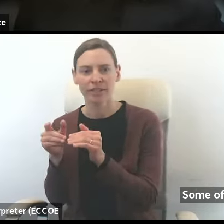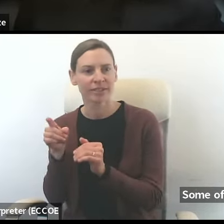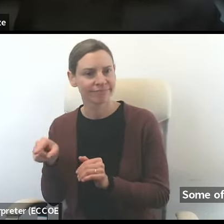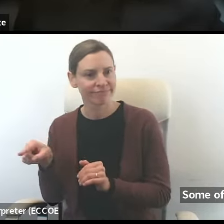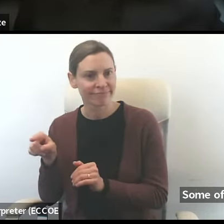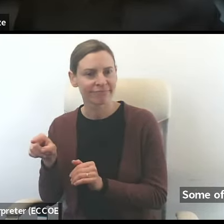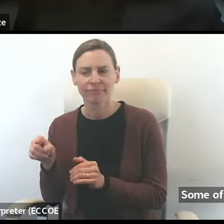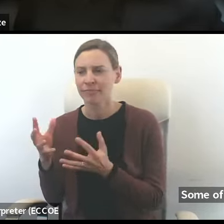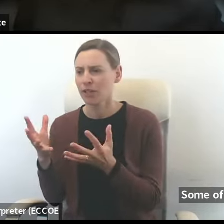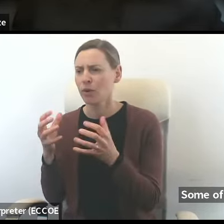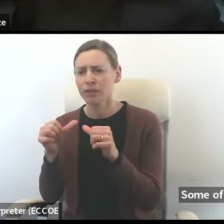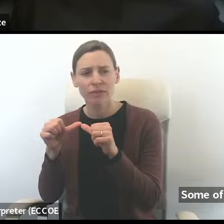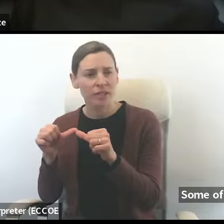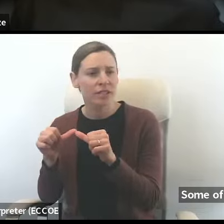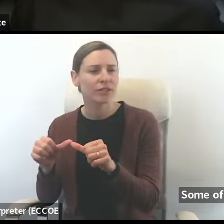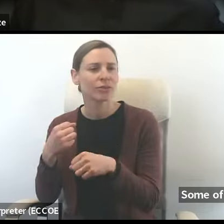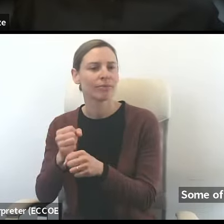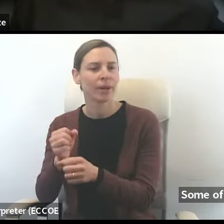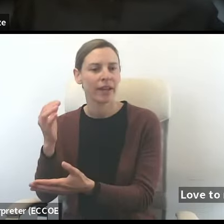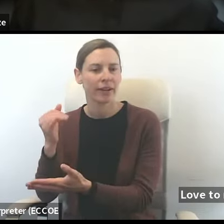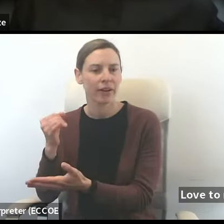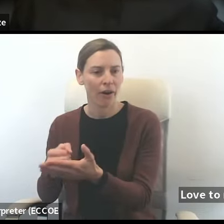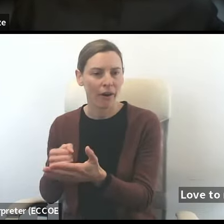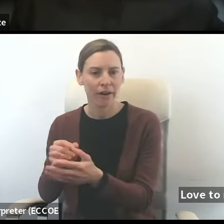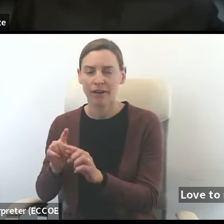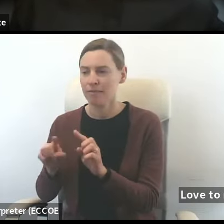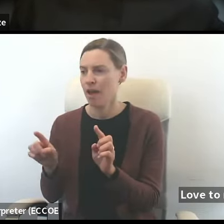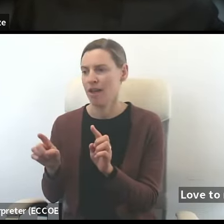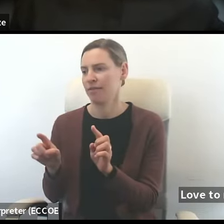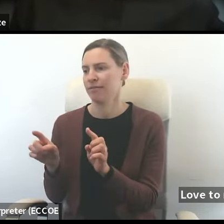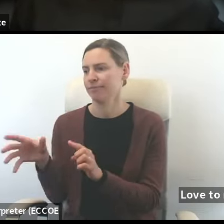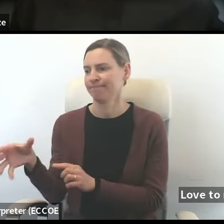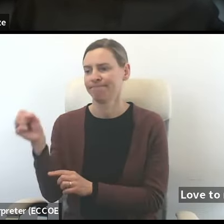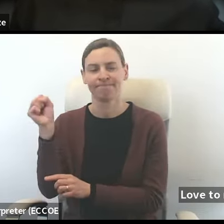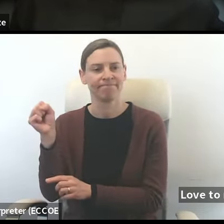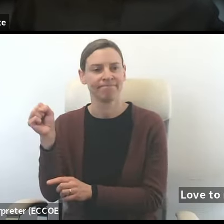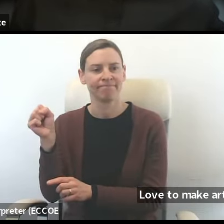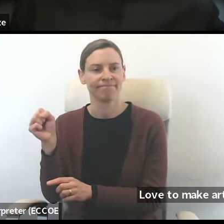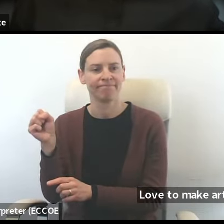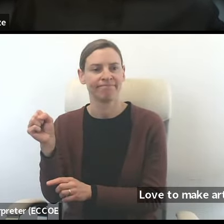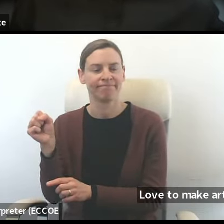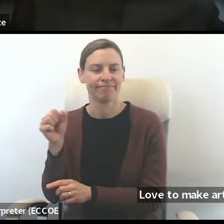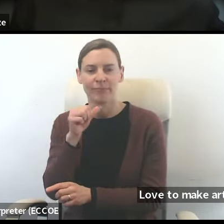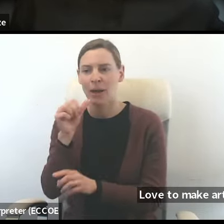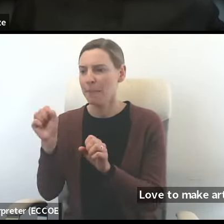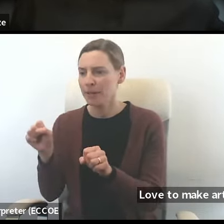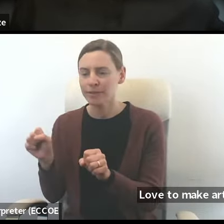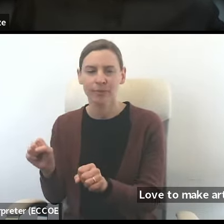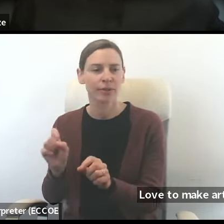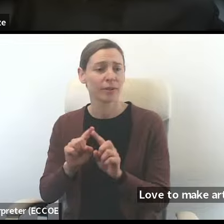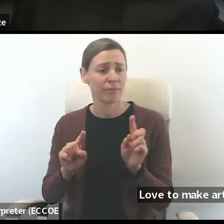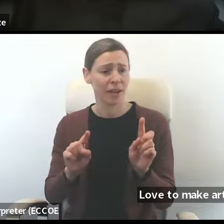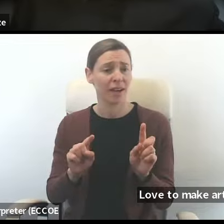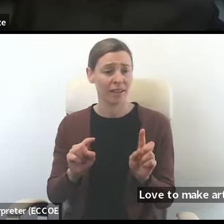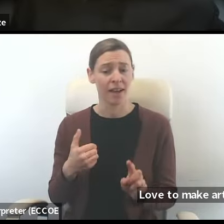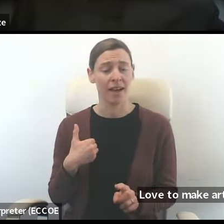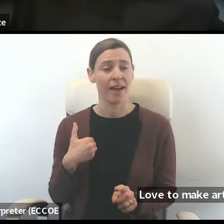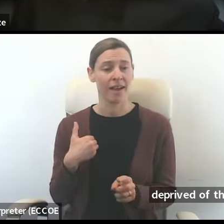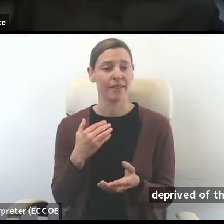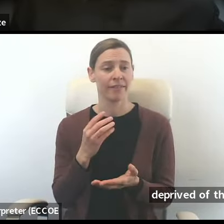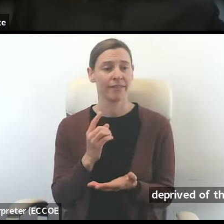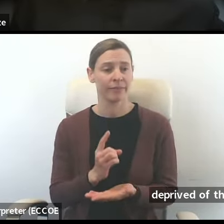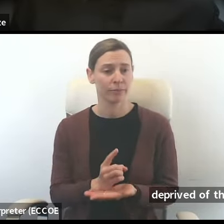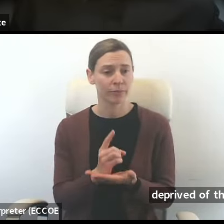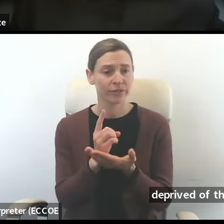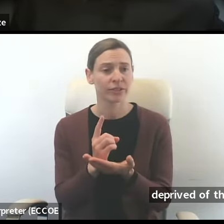love to make art probably, but they can't. They were deprived of this. And I have the privilege of even